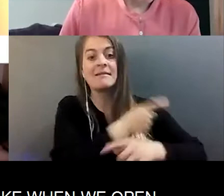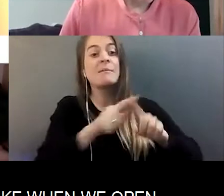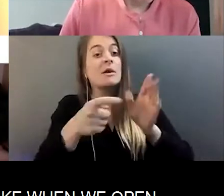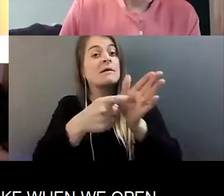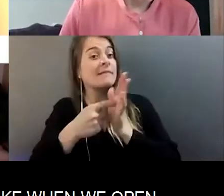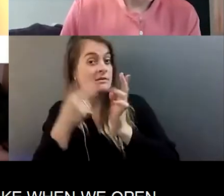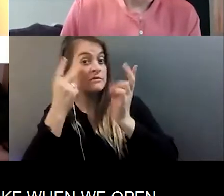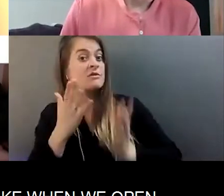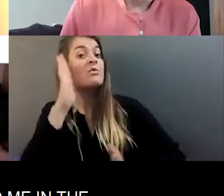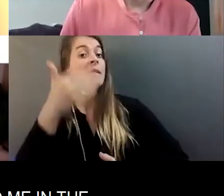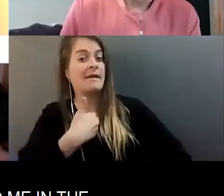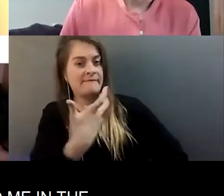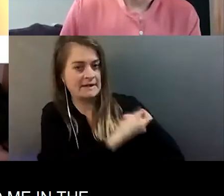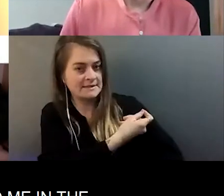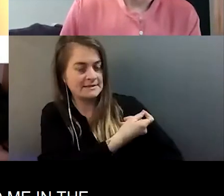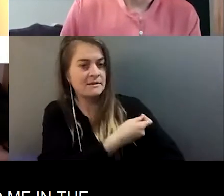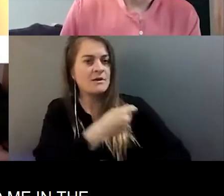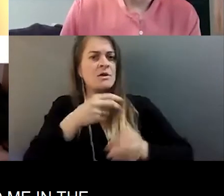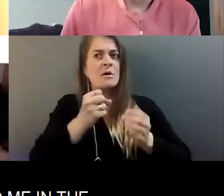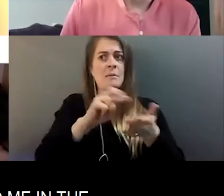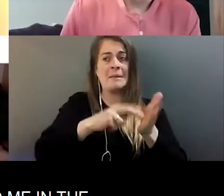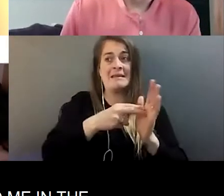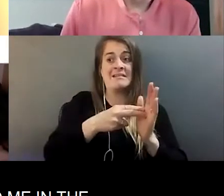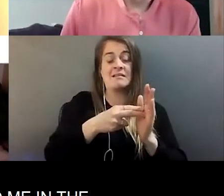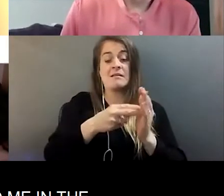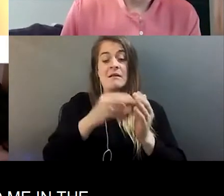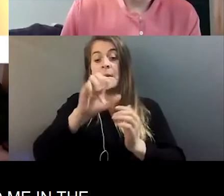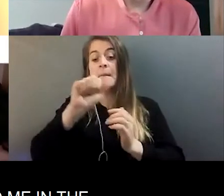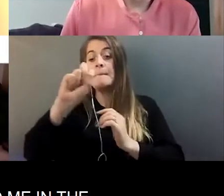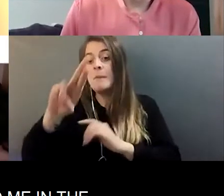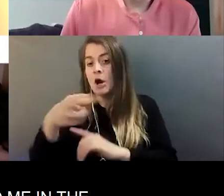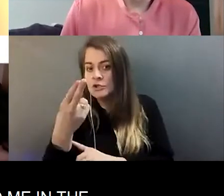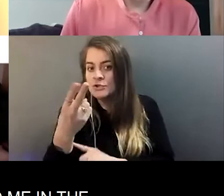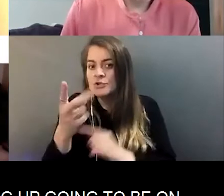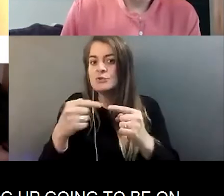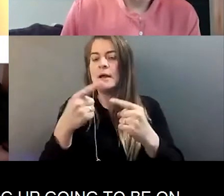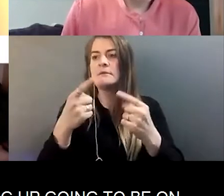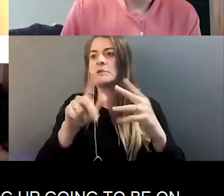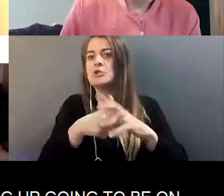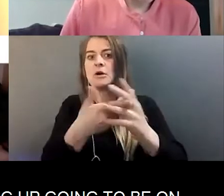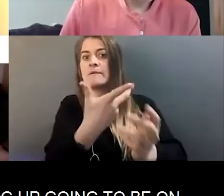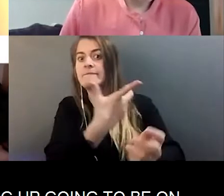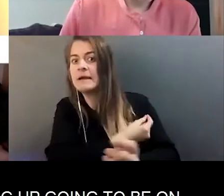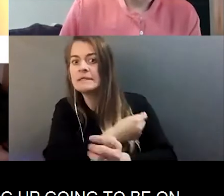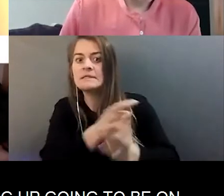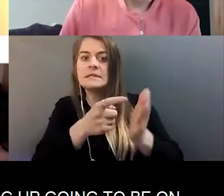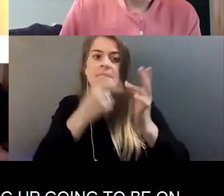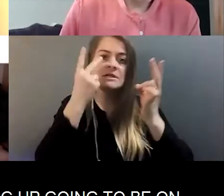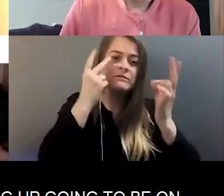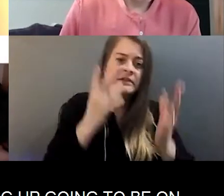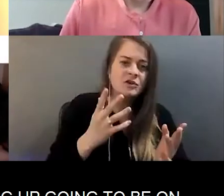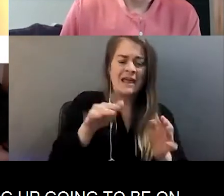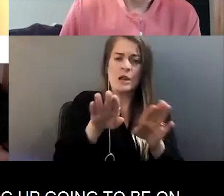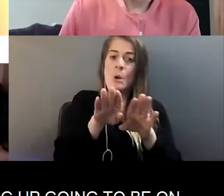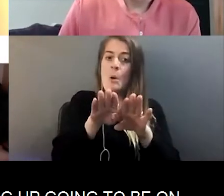look like when we open them up in March is unclear to me in the context of is the focus of the opening up